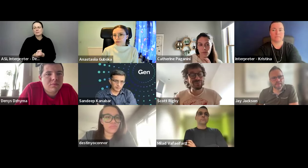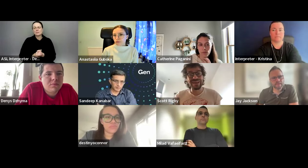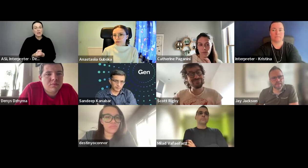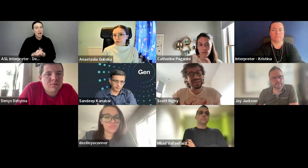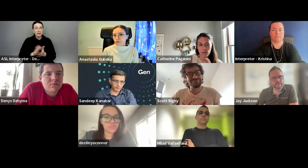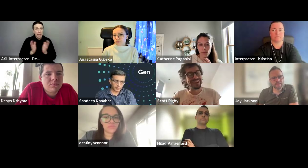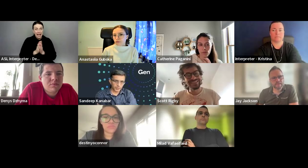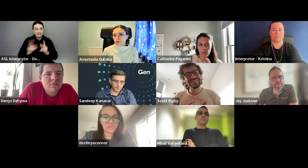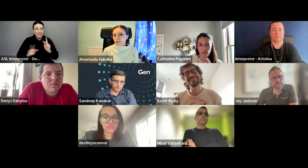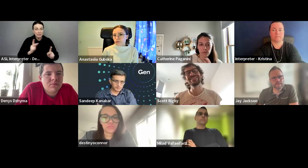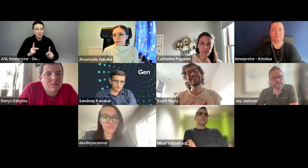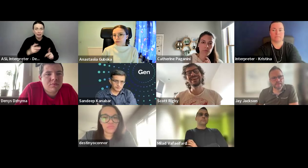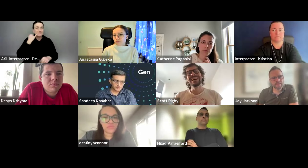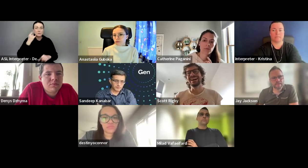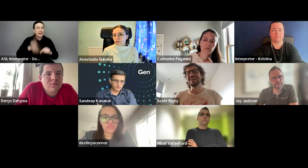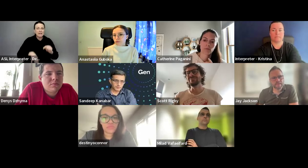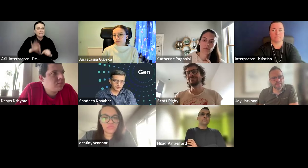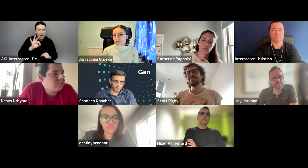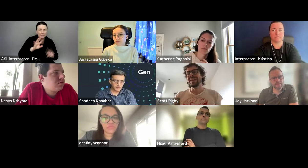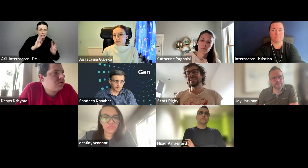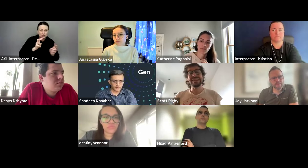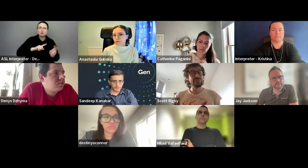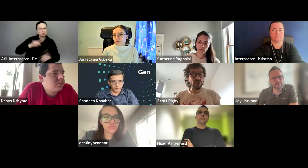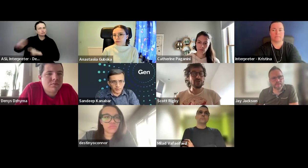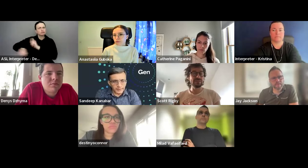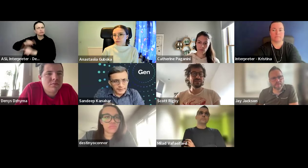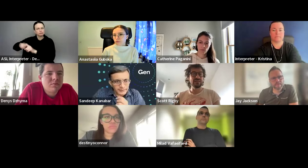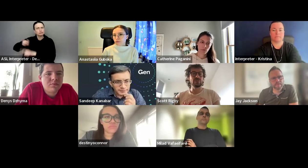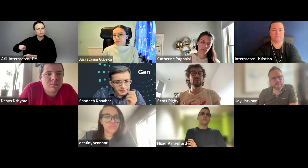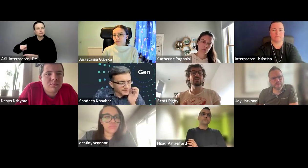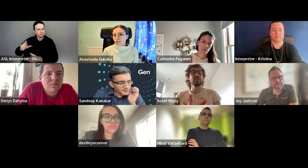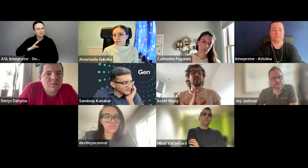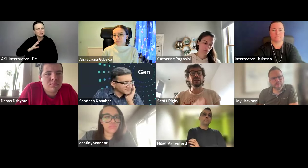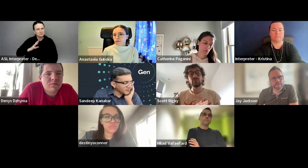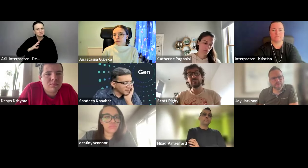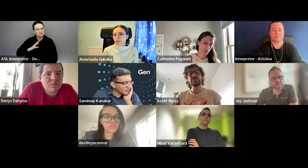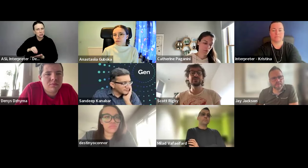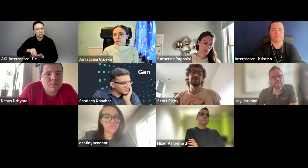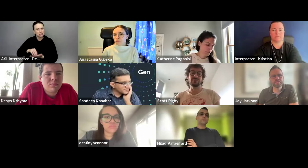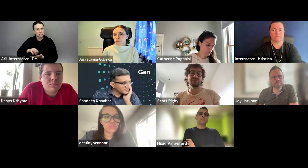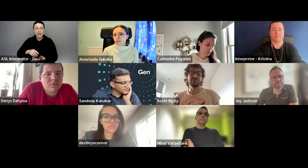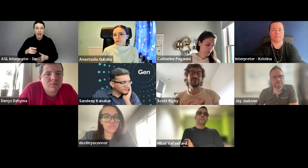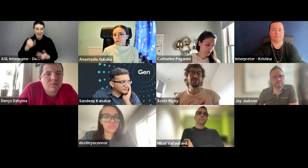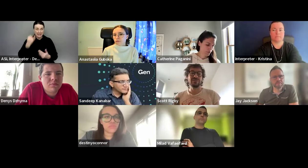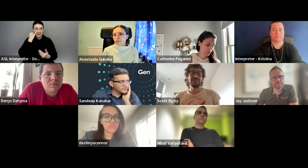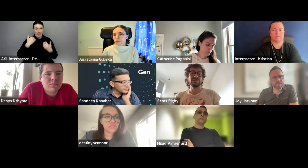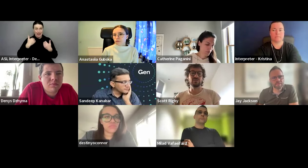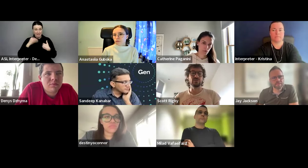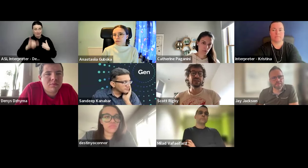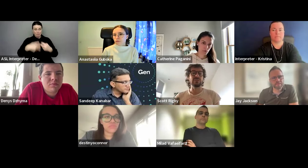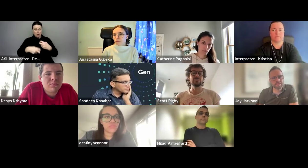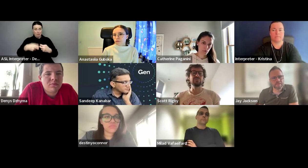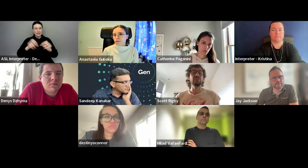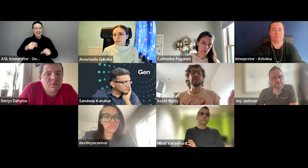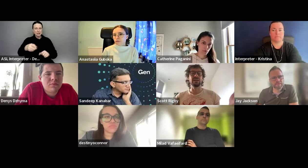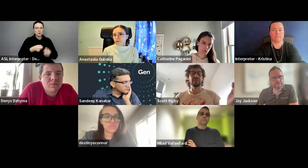asking people that if you can't find those issues. And then if there are existing issues, can you reproduce those issues? So